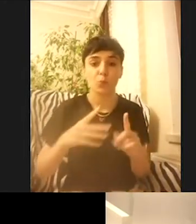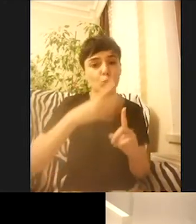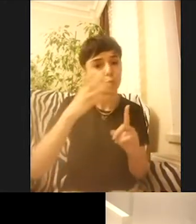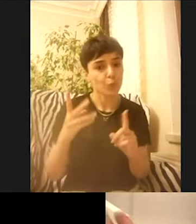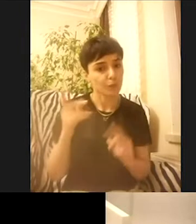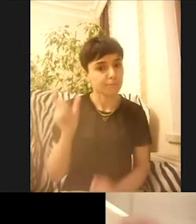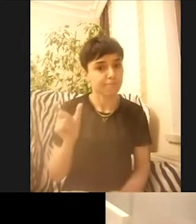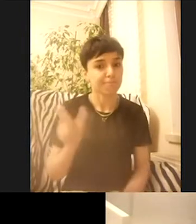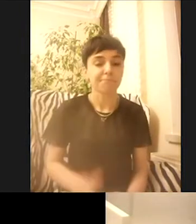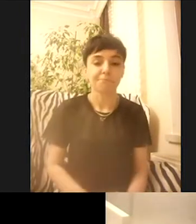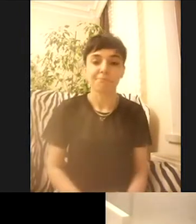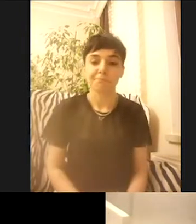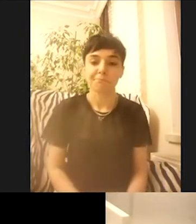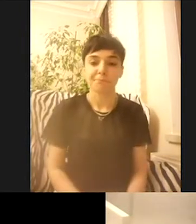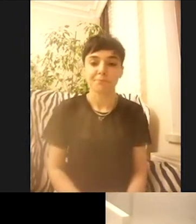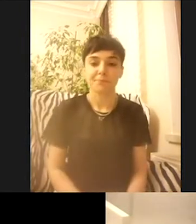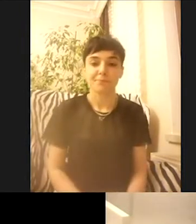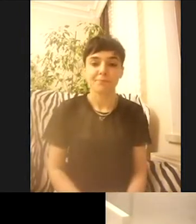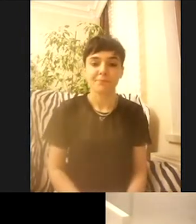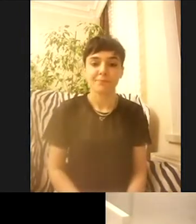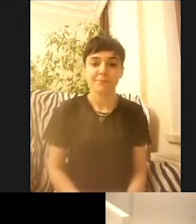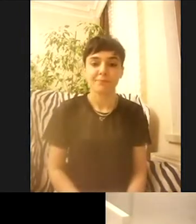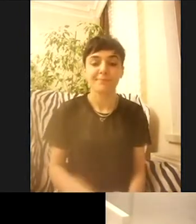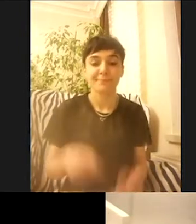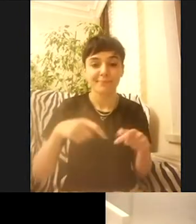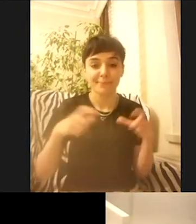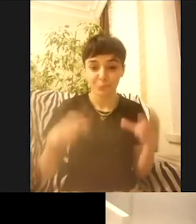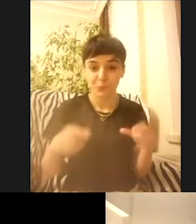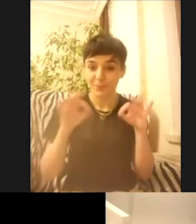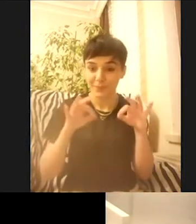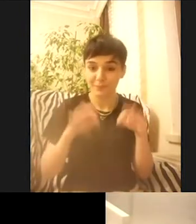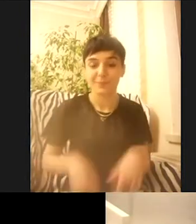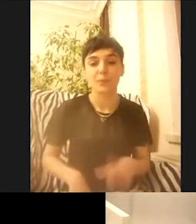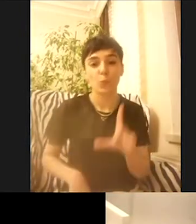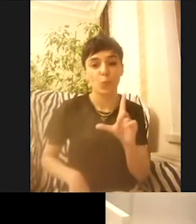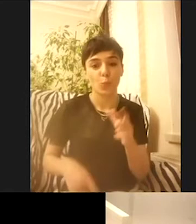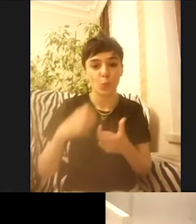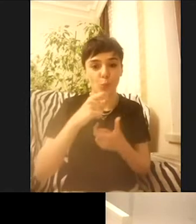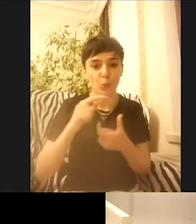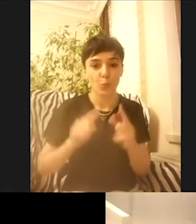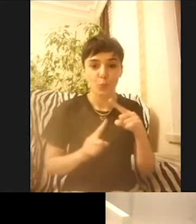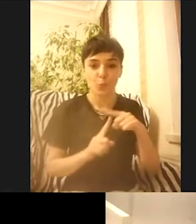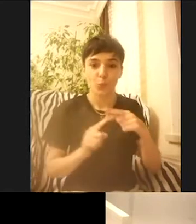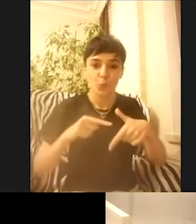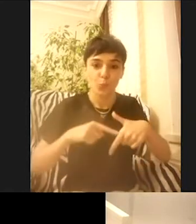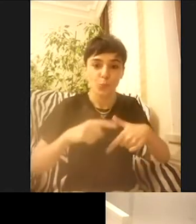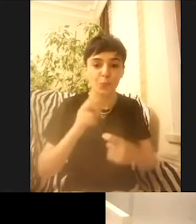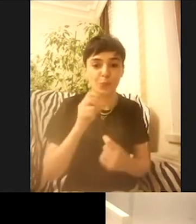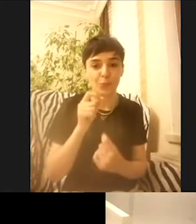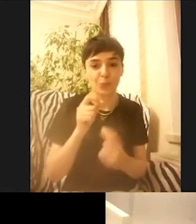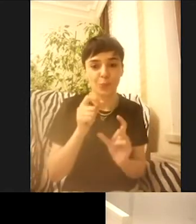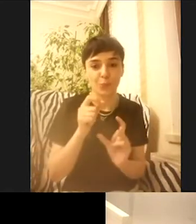here, 𝘗𝘳𝘪𝘥𝘦. I say hi. We collaborated with 𝘗𝘳𝘪𝘥𝘦, and like being a neighbor,